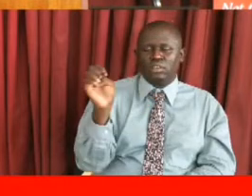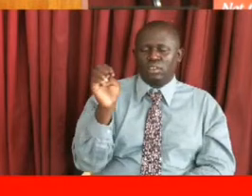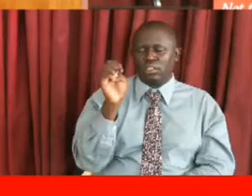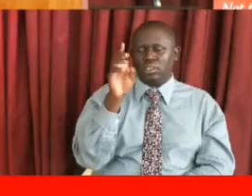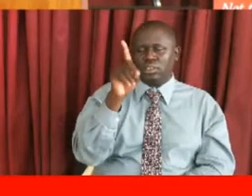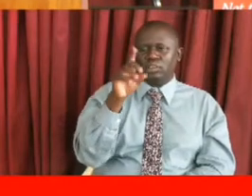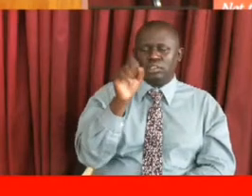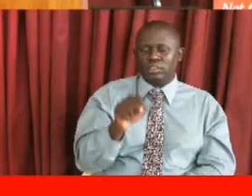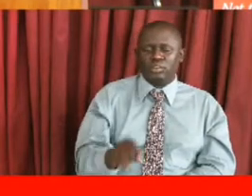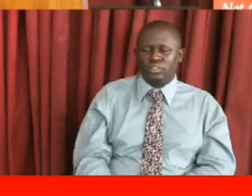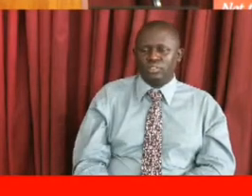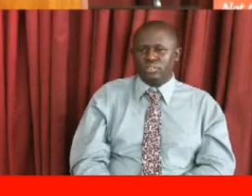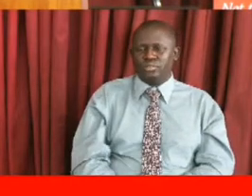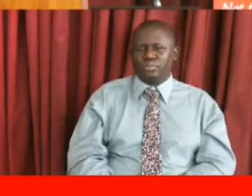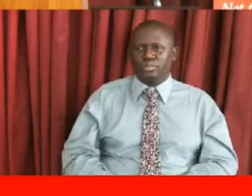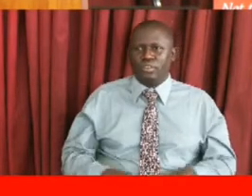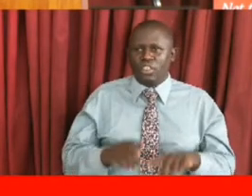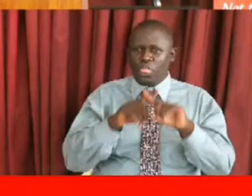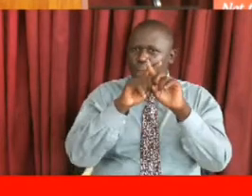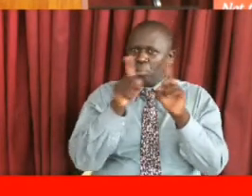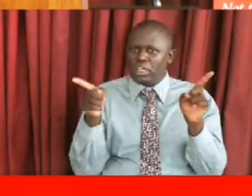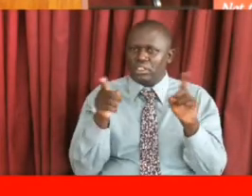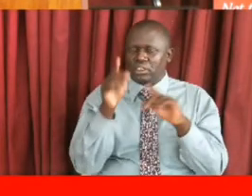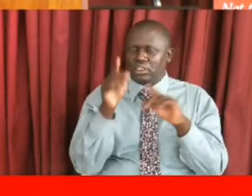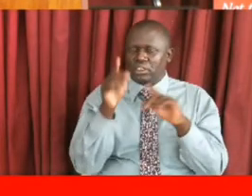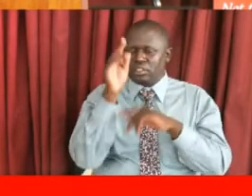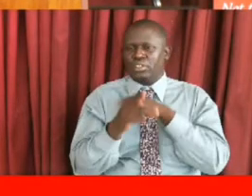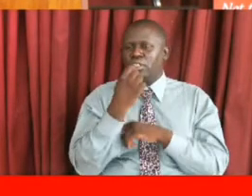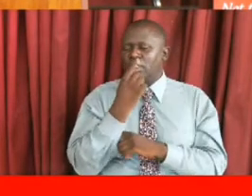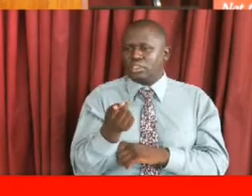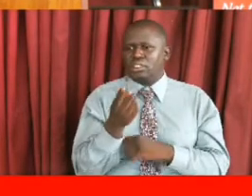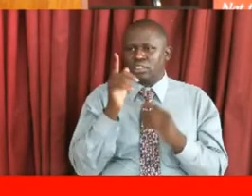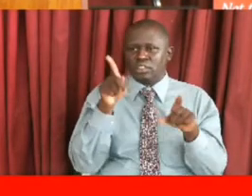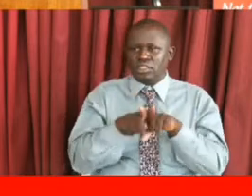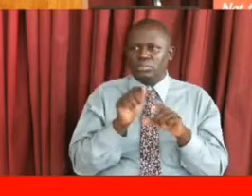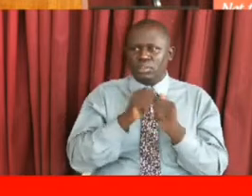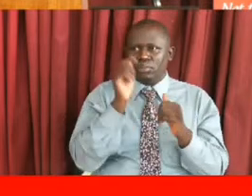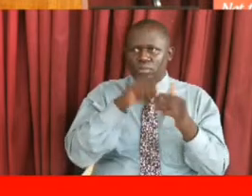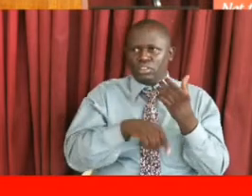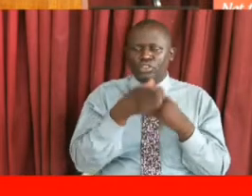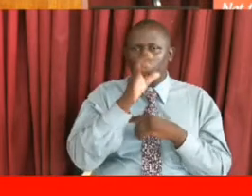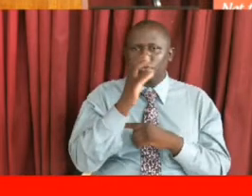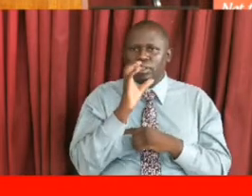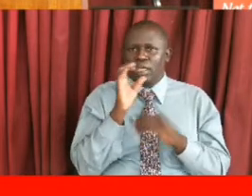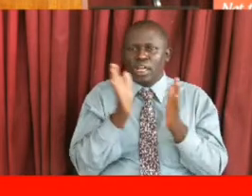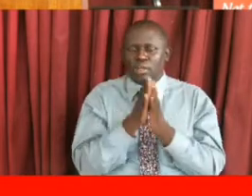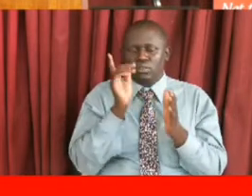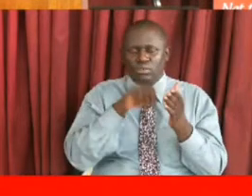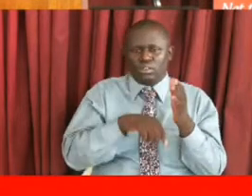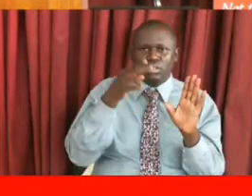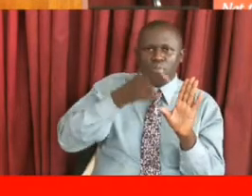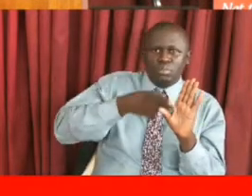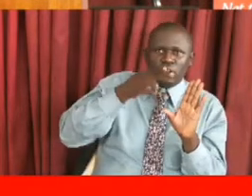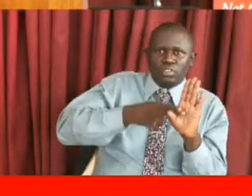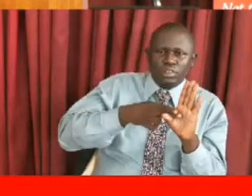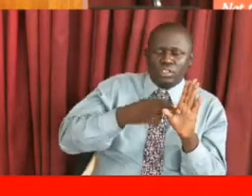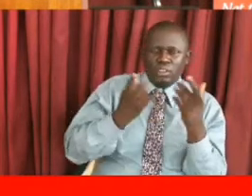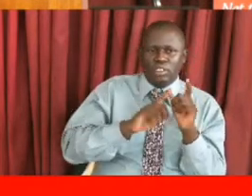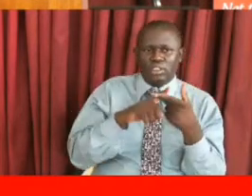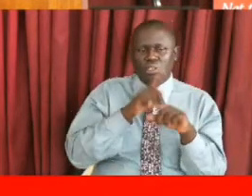Lord but the prophet are saying it's like water and O So immediately you introduce